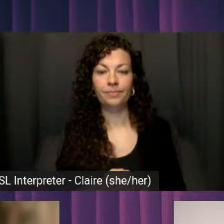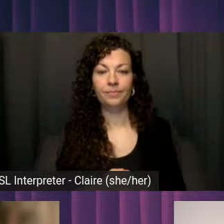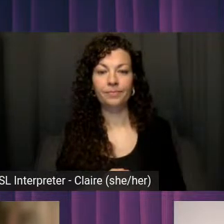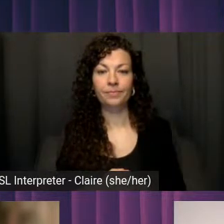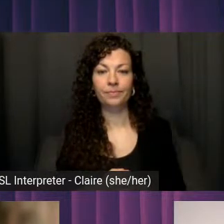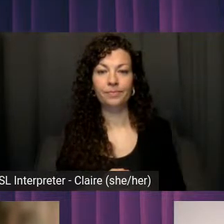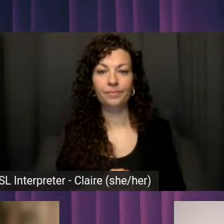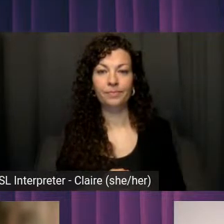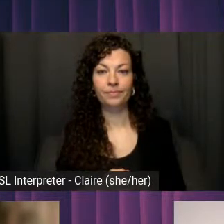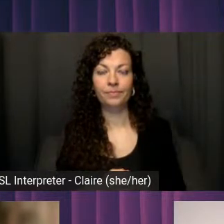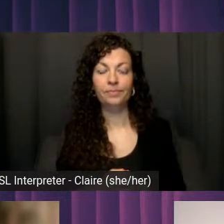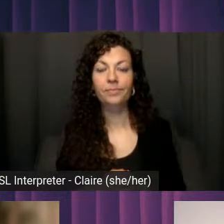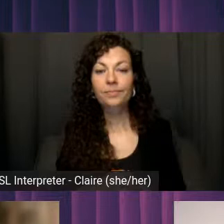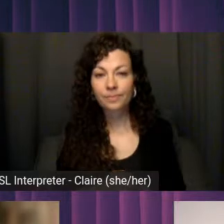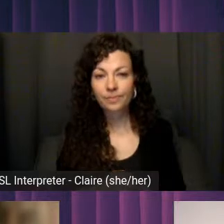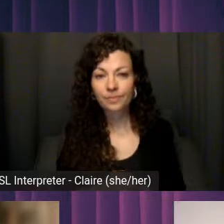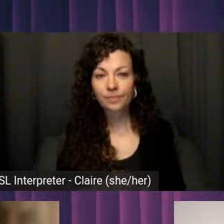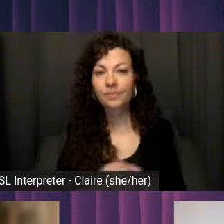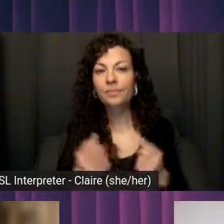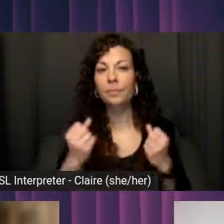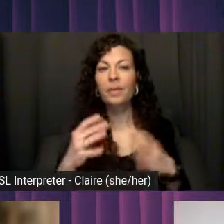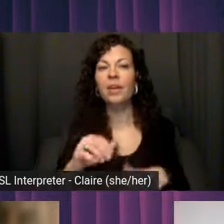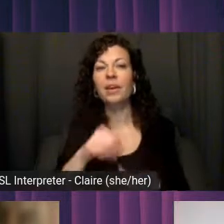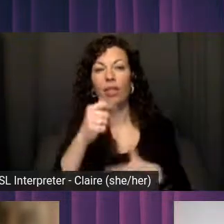And there's actually many other parts to it, you know,